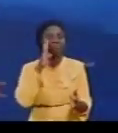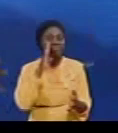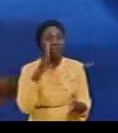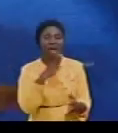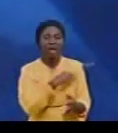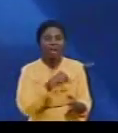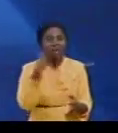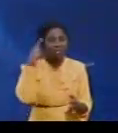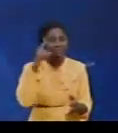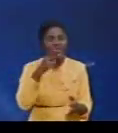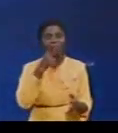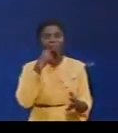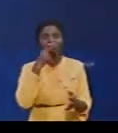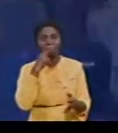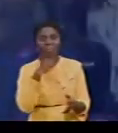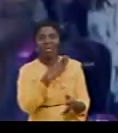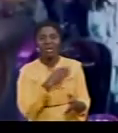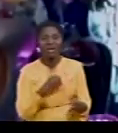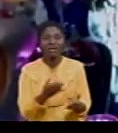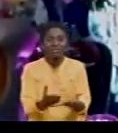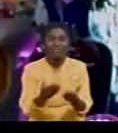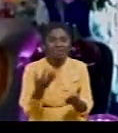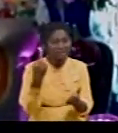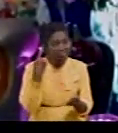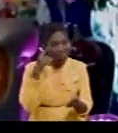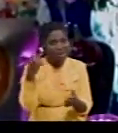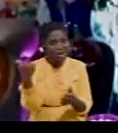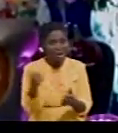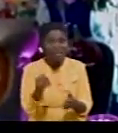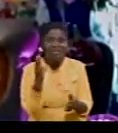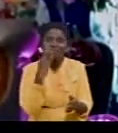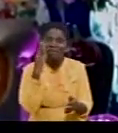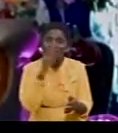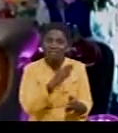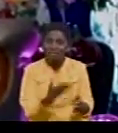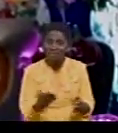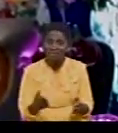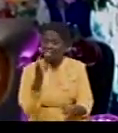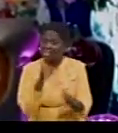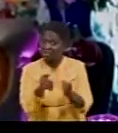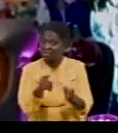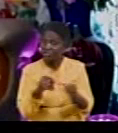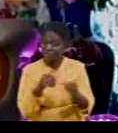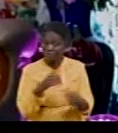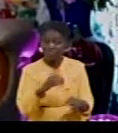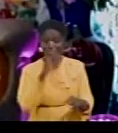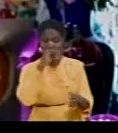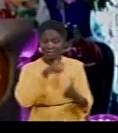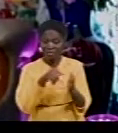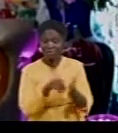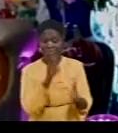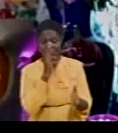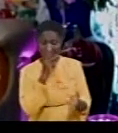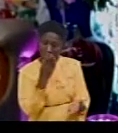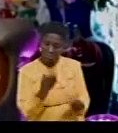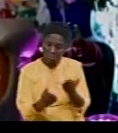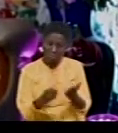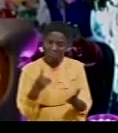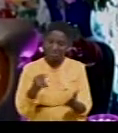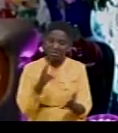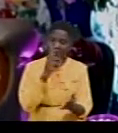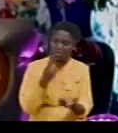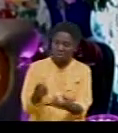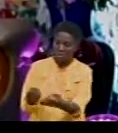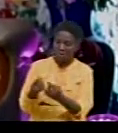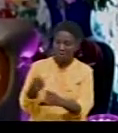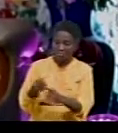for any evil thing. If you drink this water, whether it's coming from Jerusalem, or coming